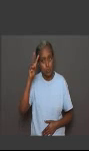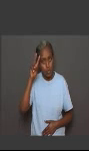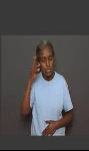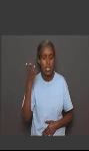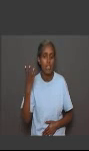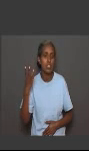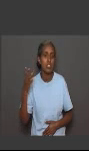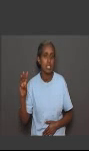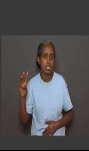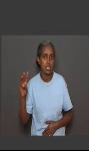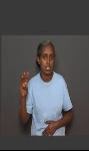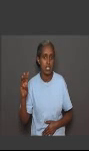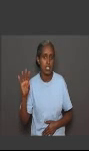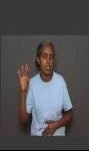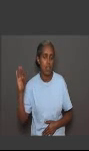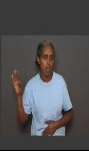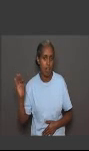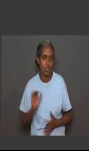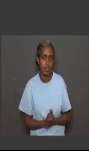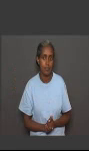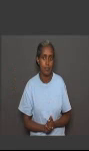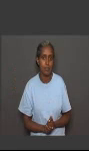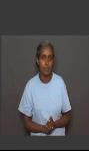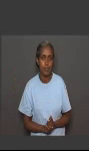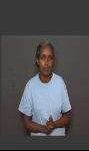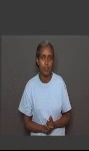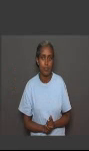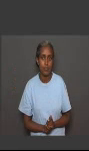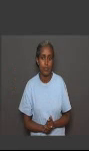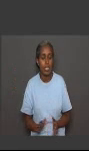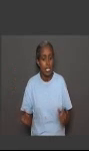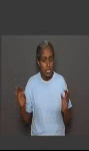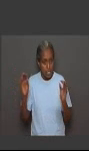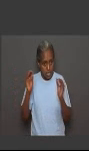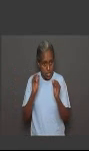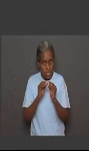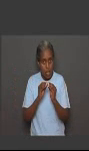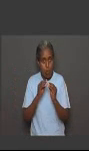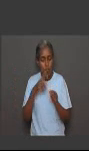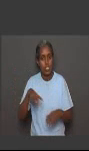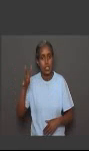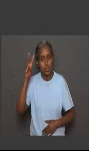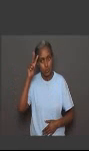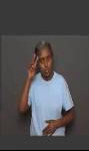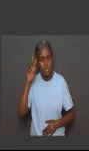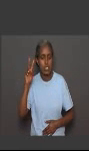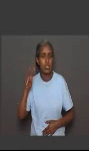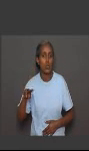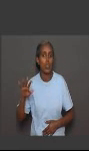are 16, 9. The sum of the squares